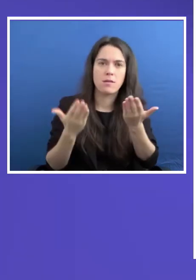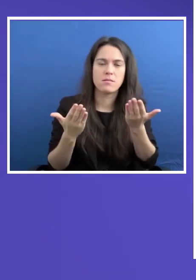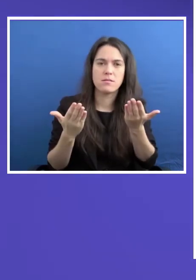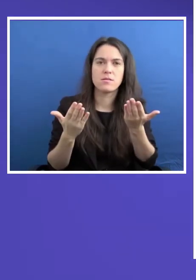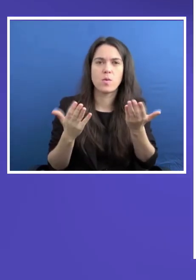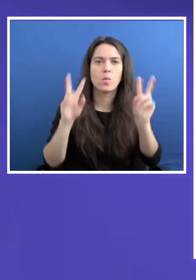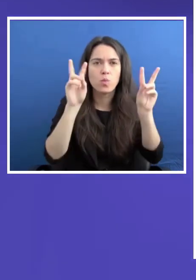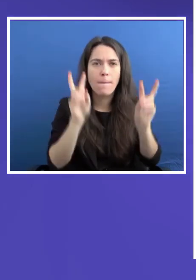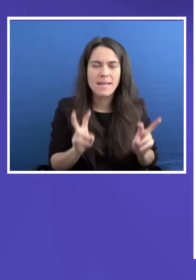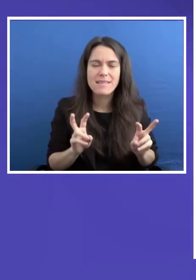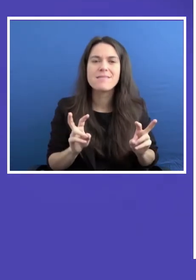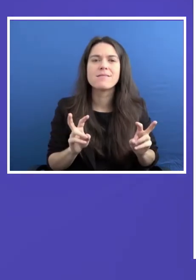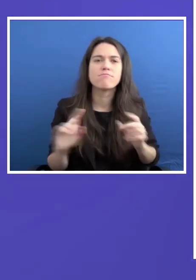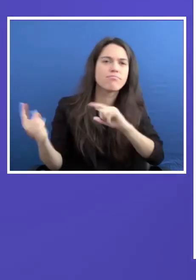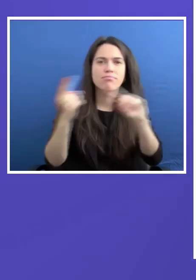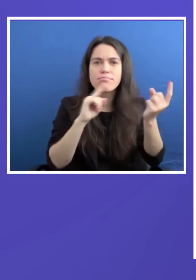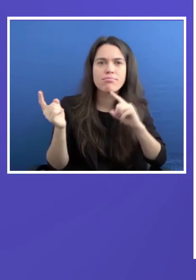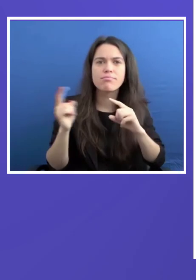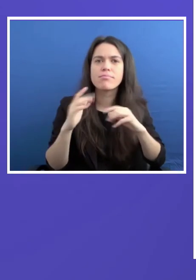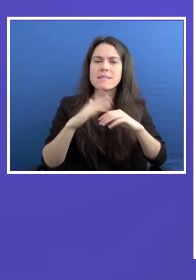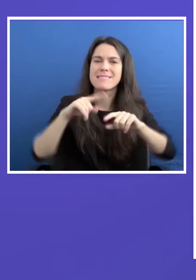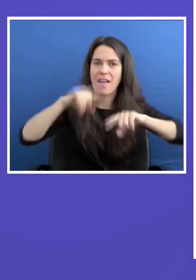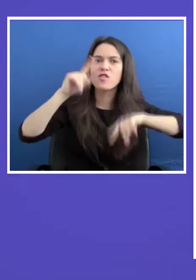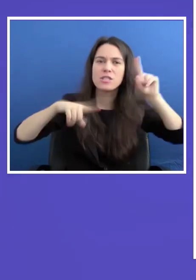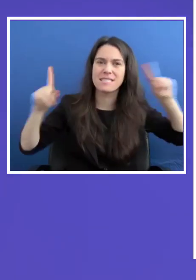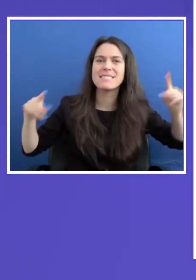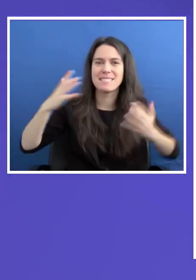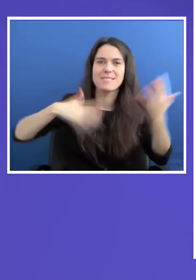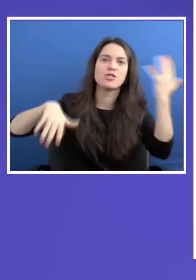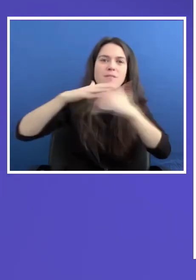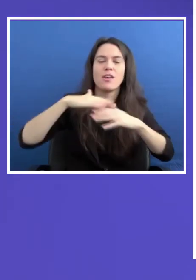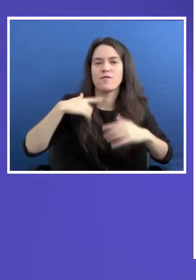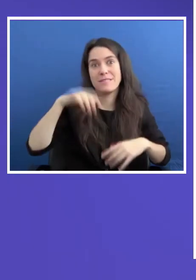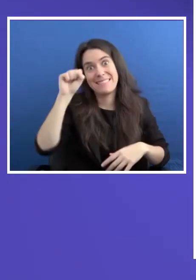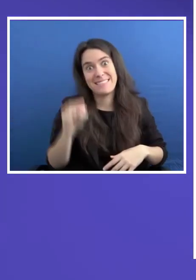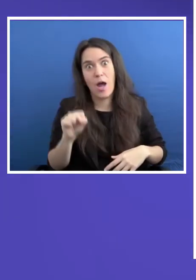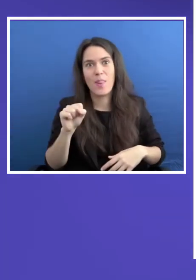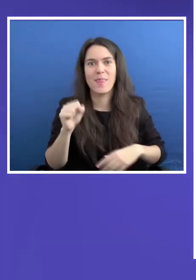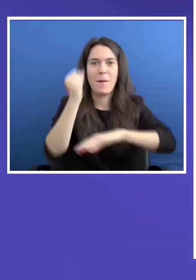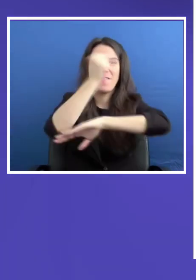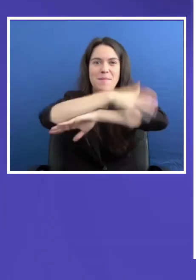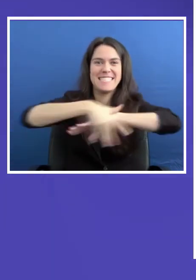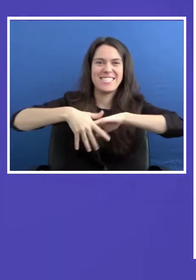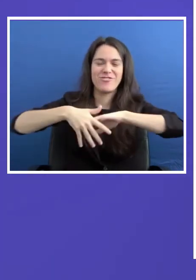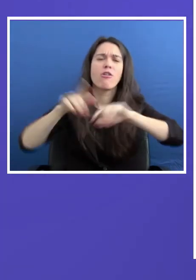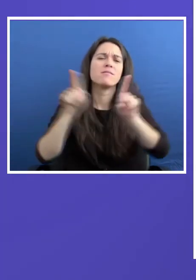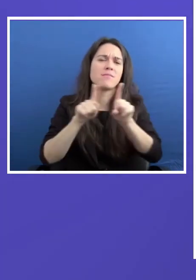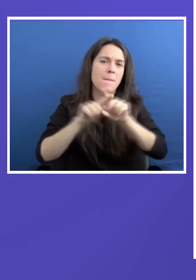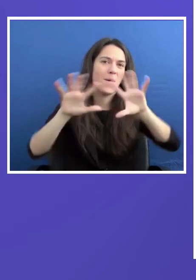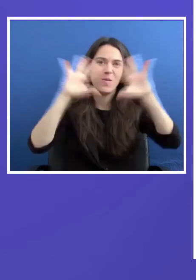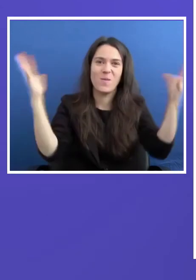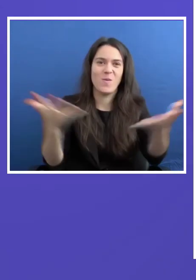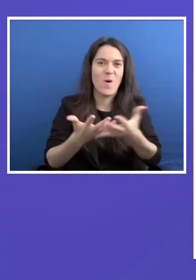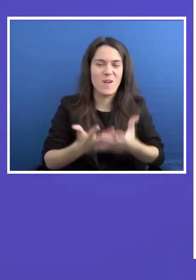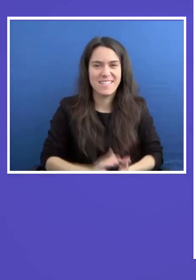more diversified society in the South Med region, but also in other parts of the world. And as a